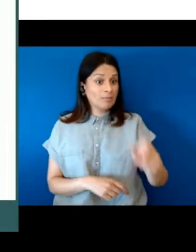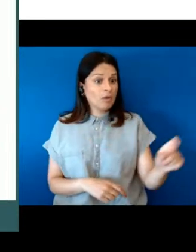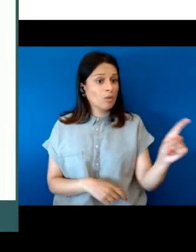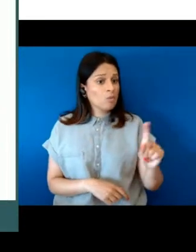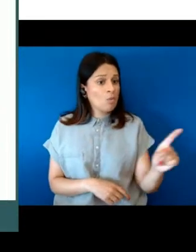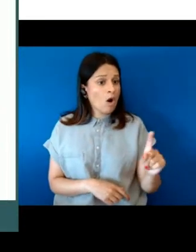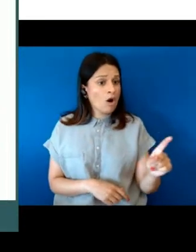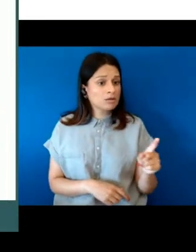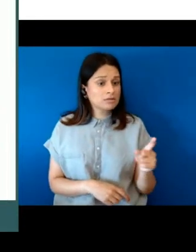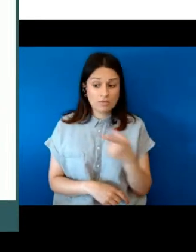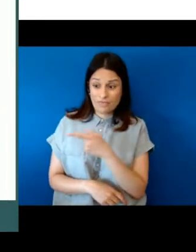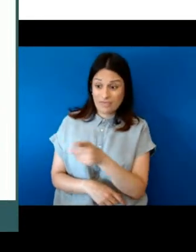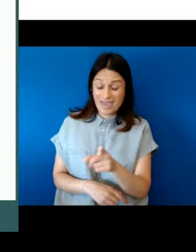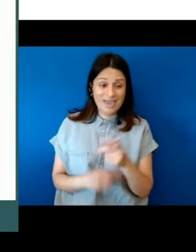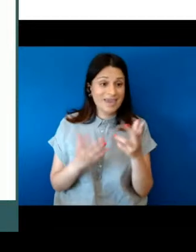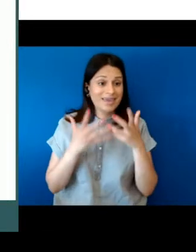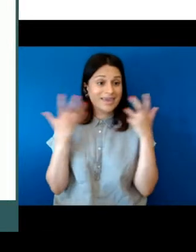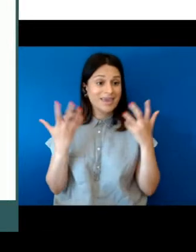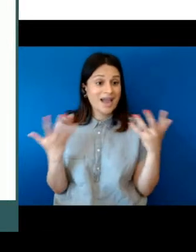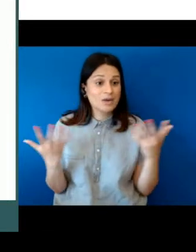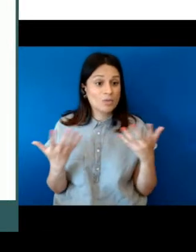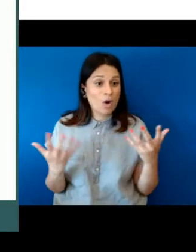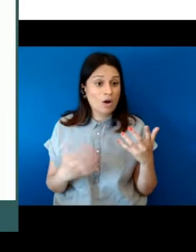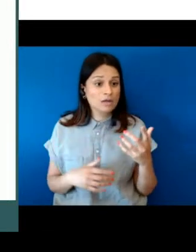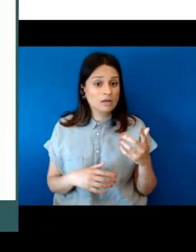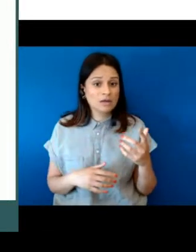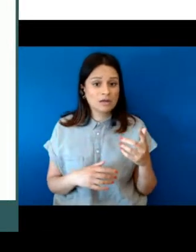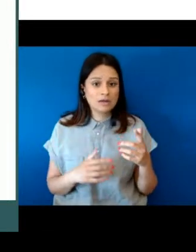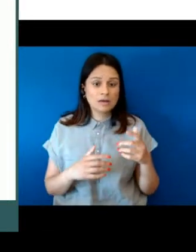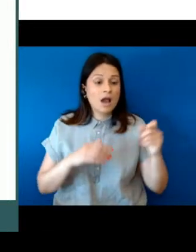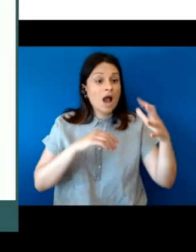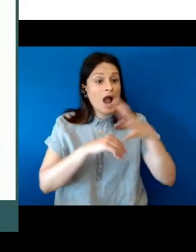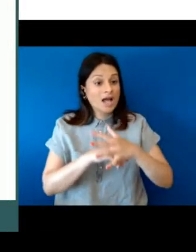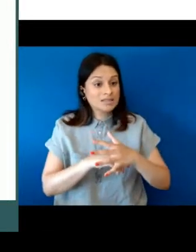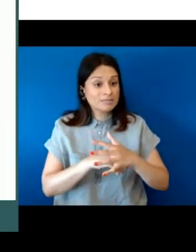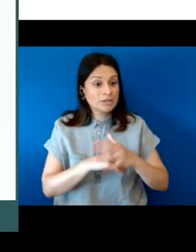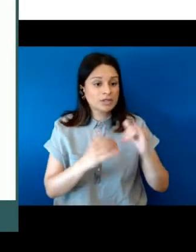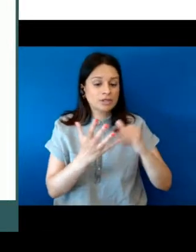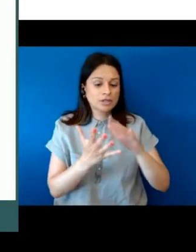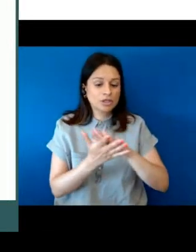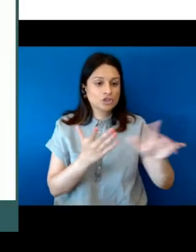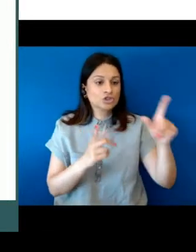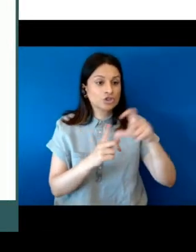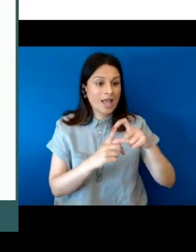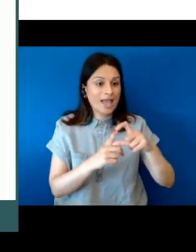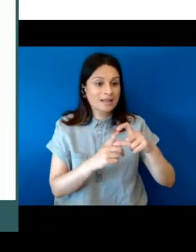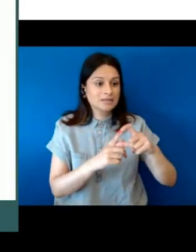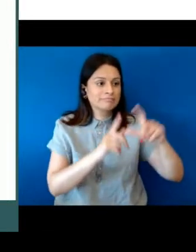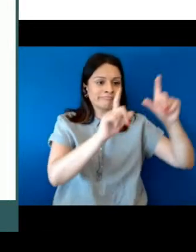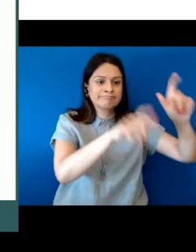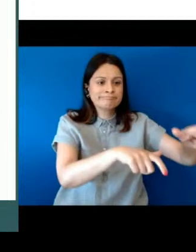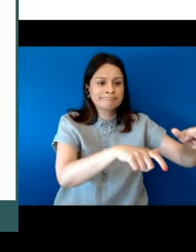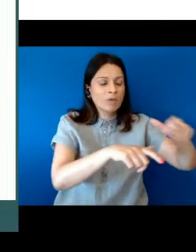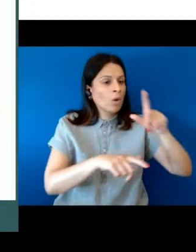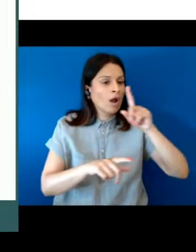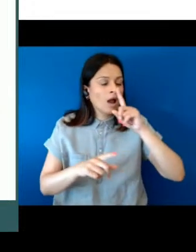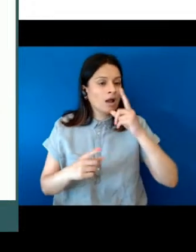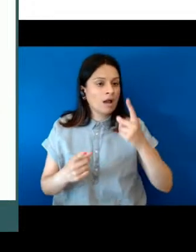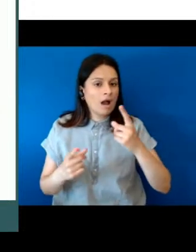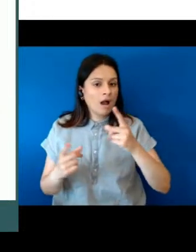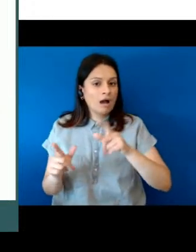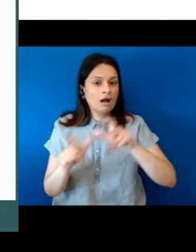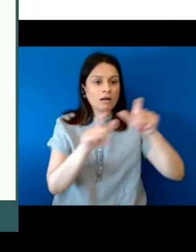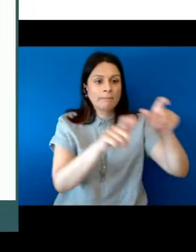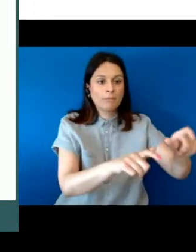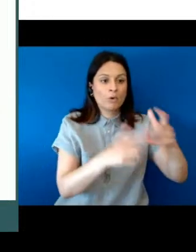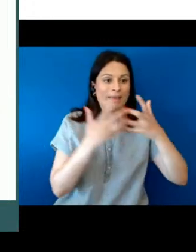the husband in the shed or the wife in the shed, etc., rather than the cat is absolutely surprising.